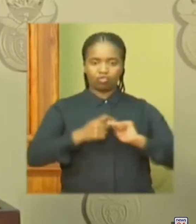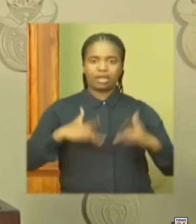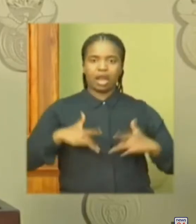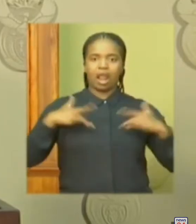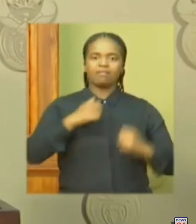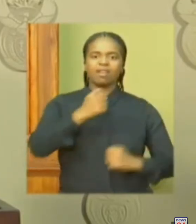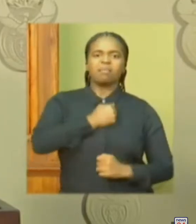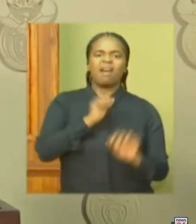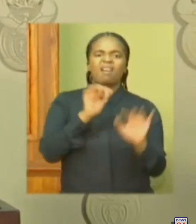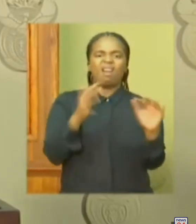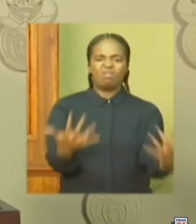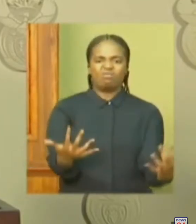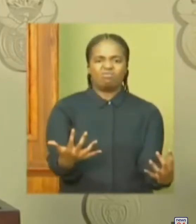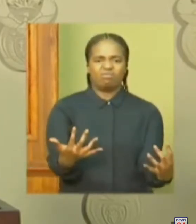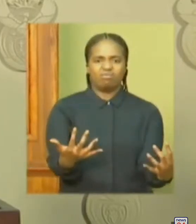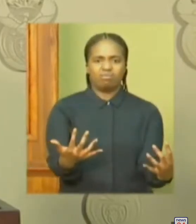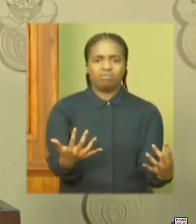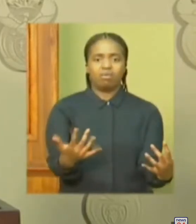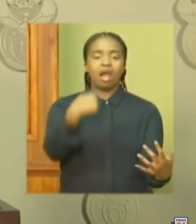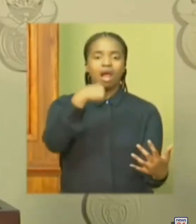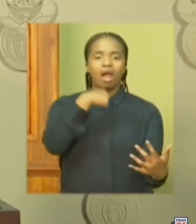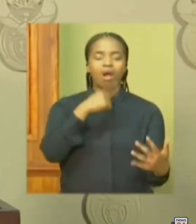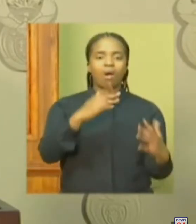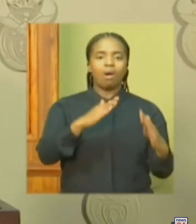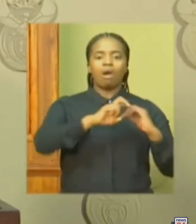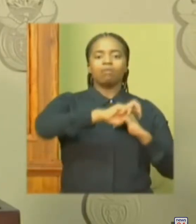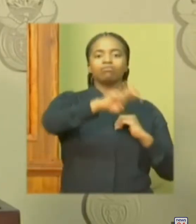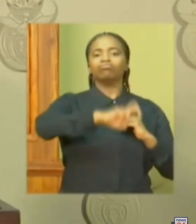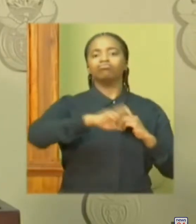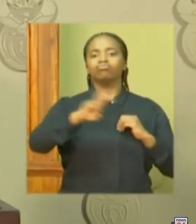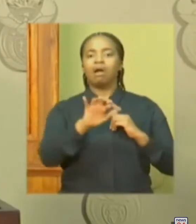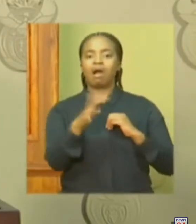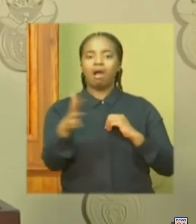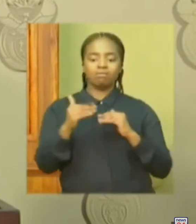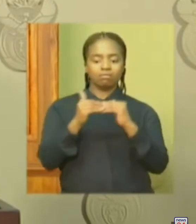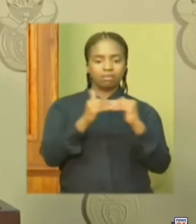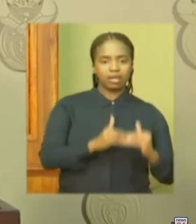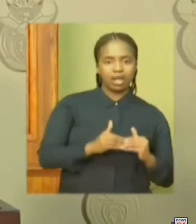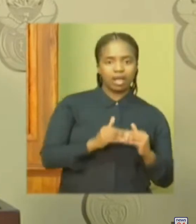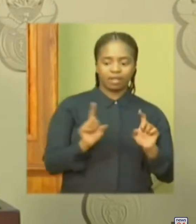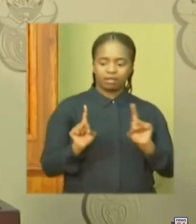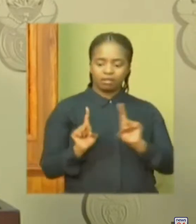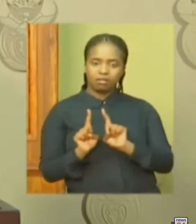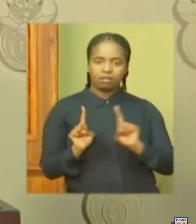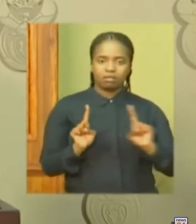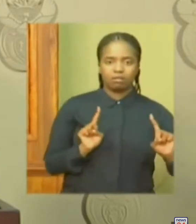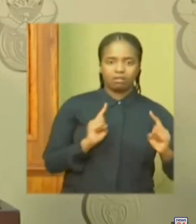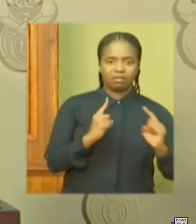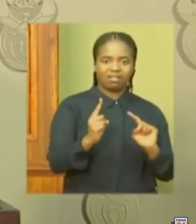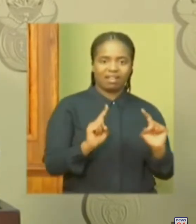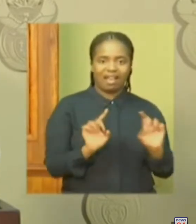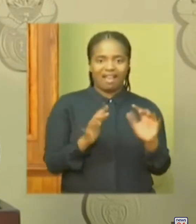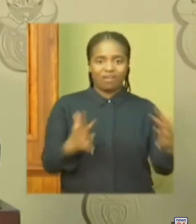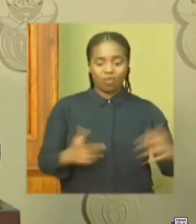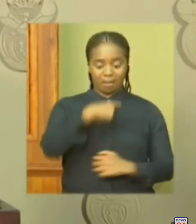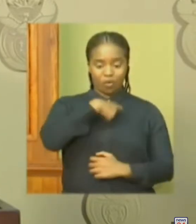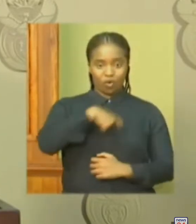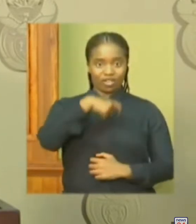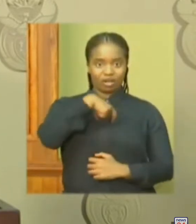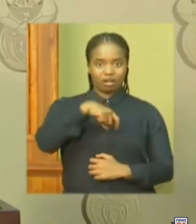changes we make in how we move around, by the changes we make in our